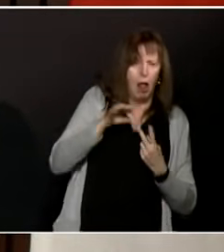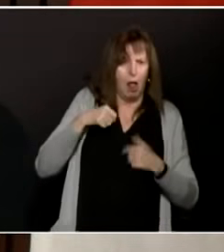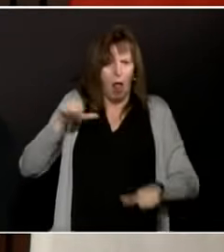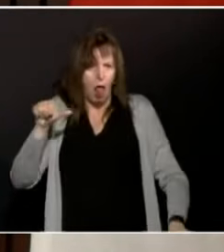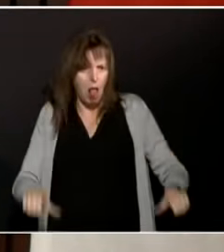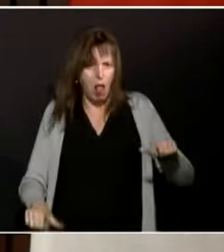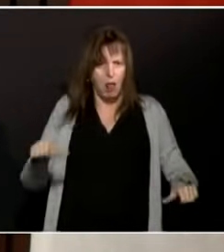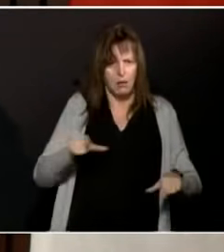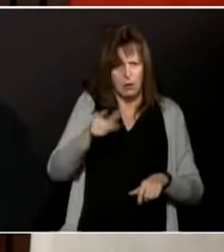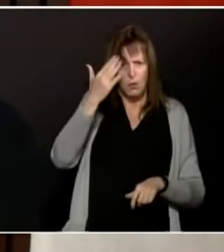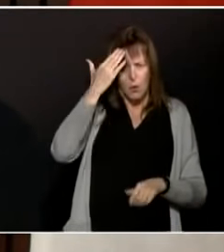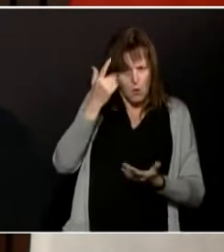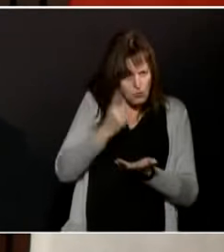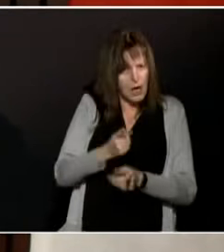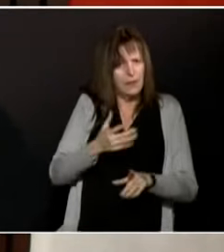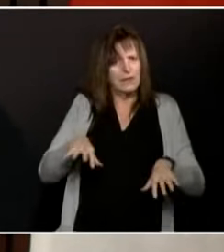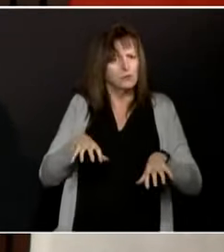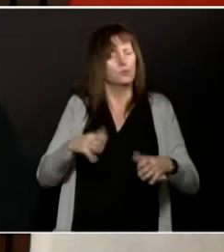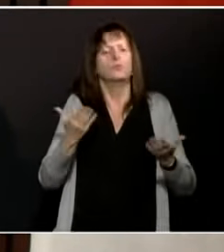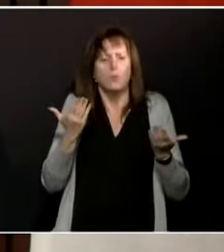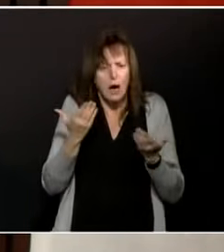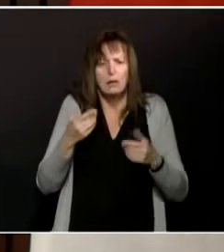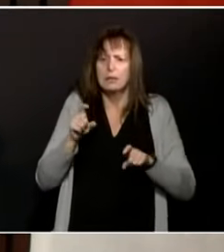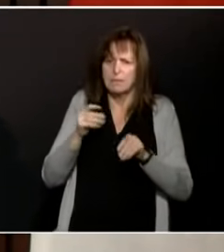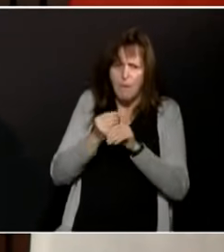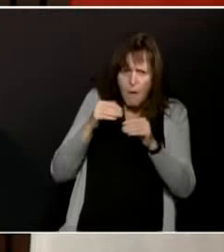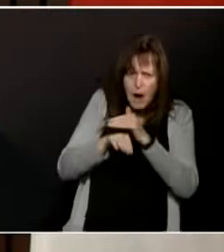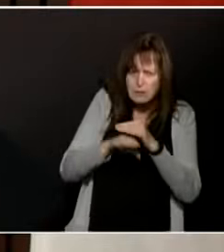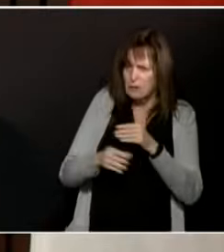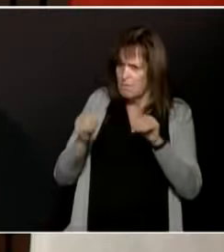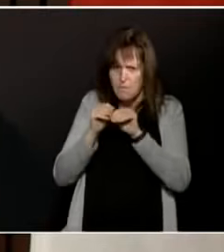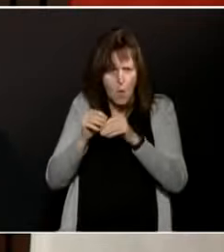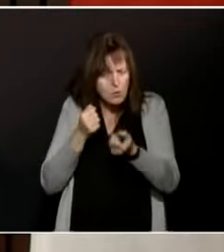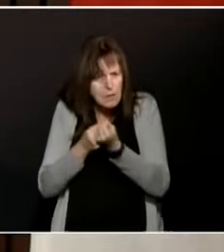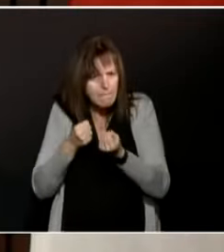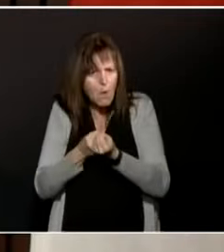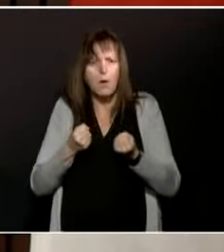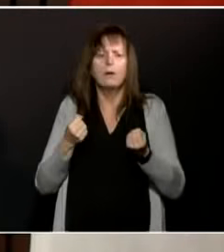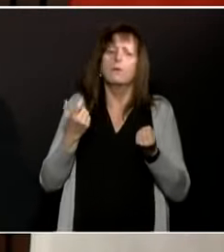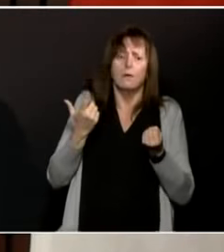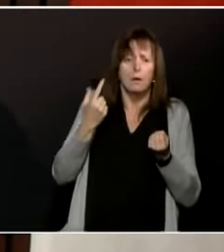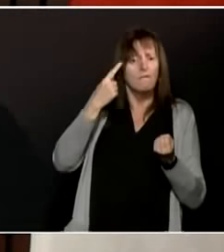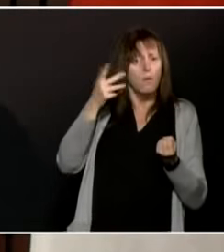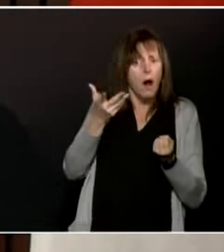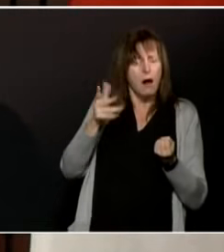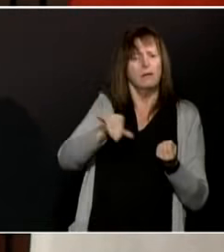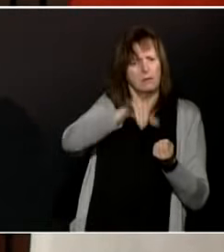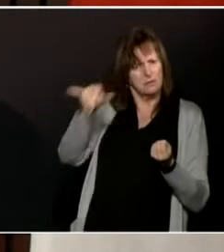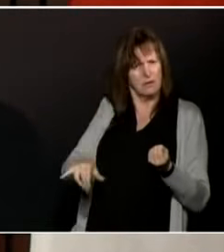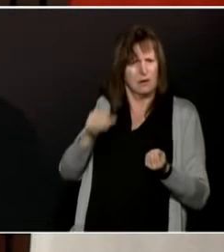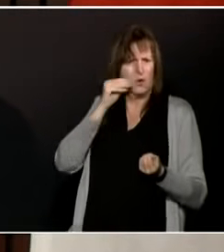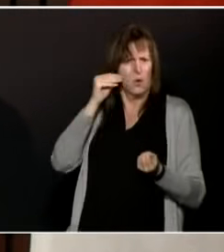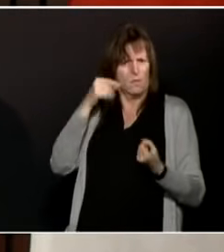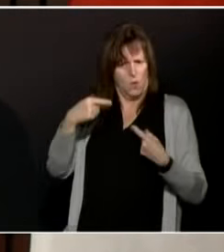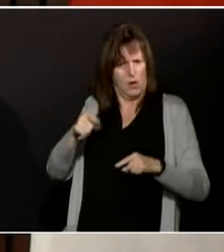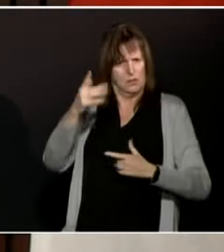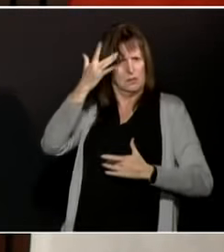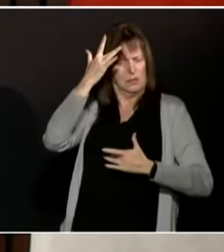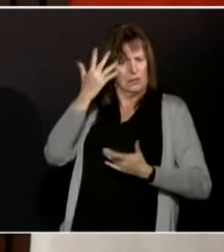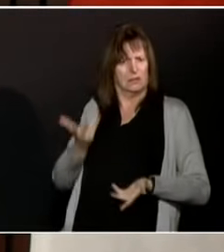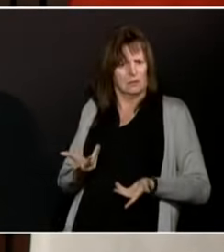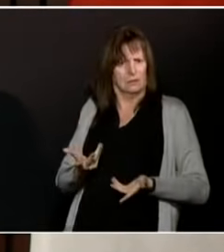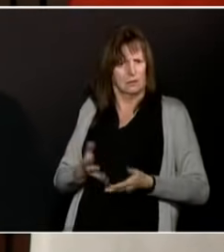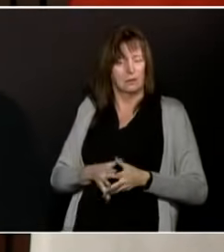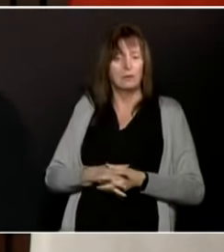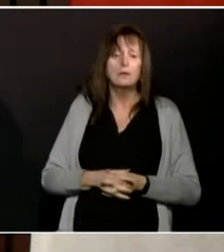support to stay at home when they're sick or they've been exposed to someone who is. This is true for cases and for close contacts. And we need to